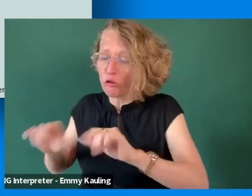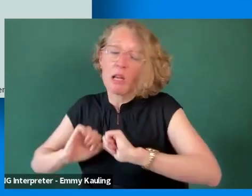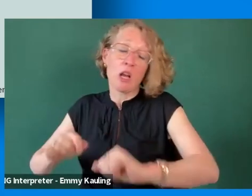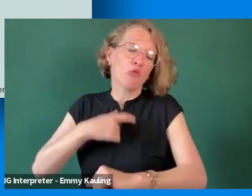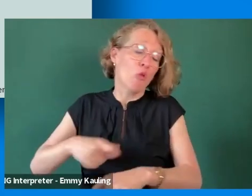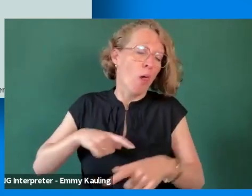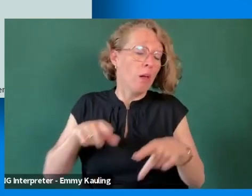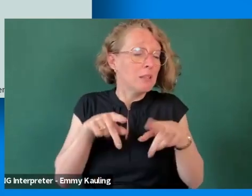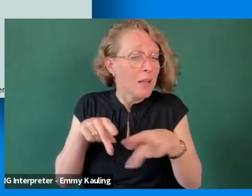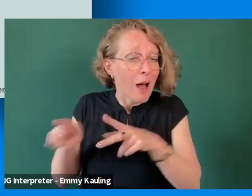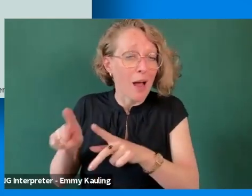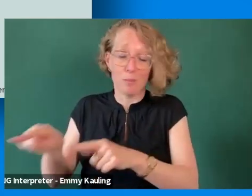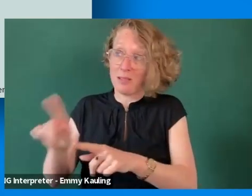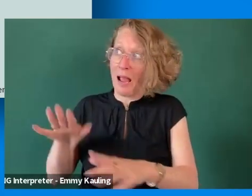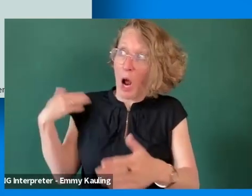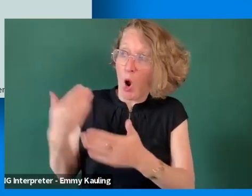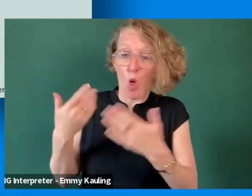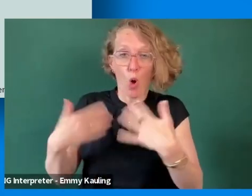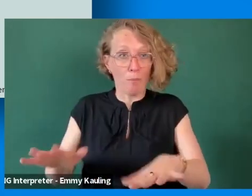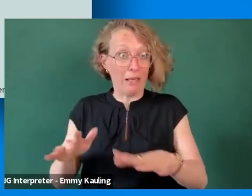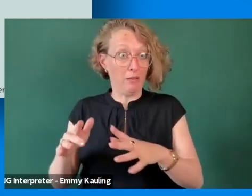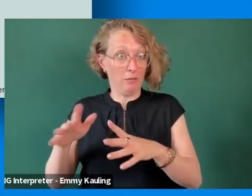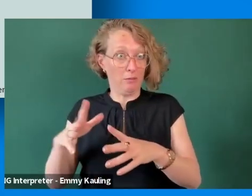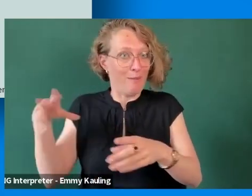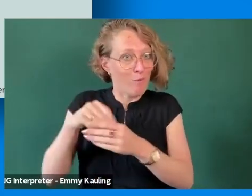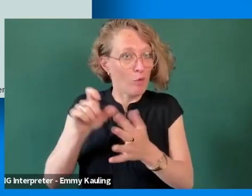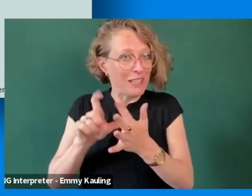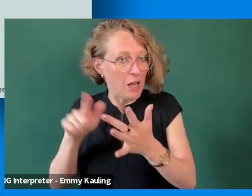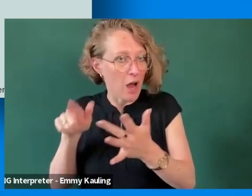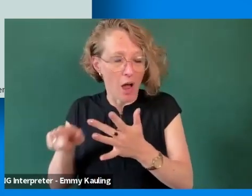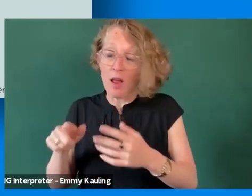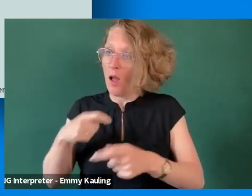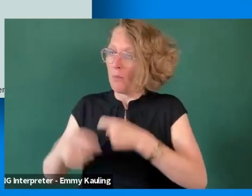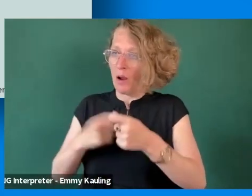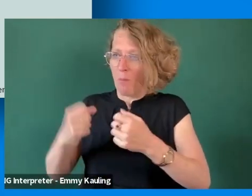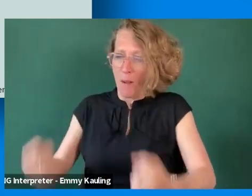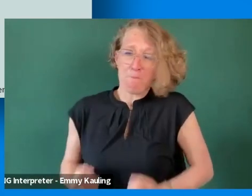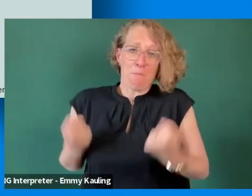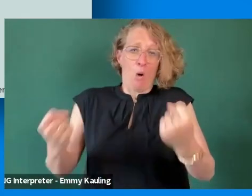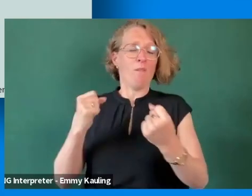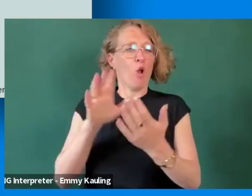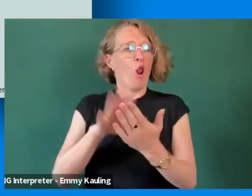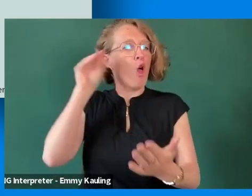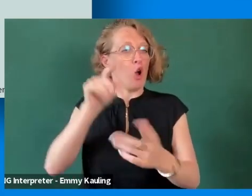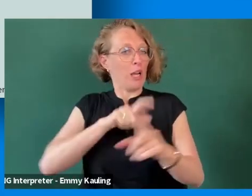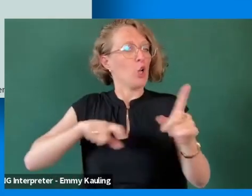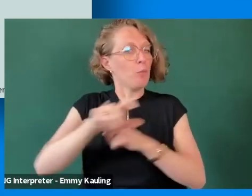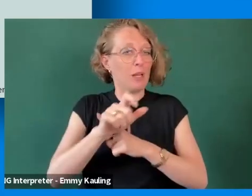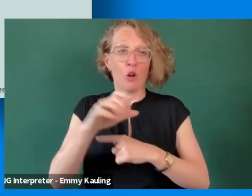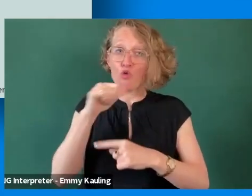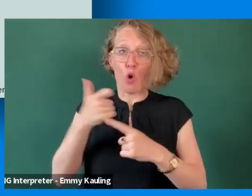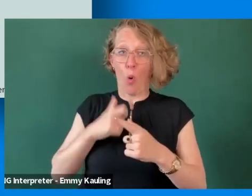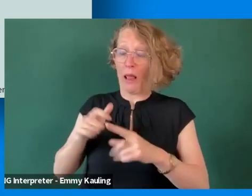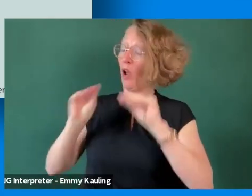and length of service that came into the training session created a really powerful learning community where people could learn not just from the